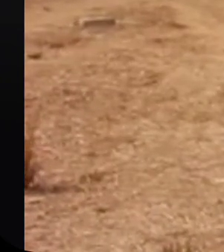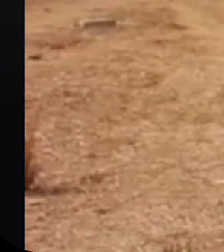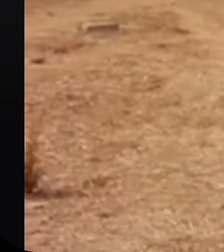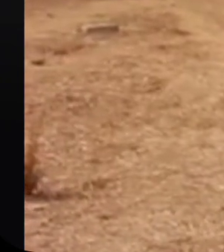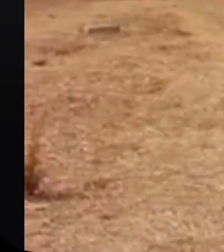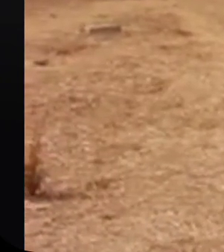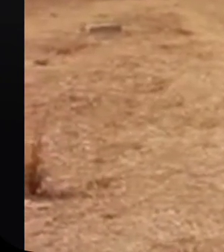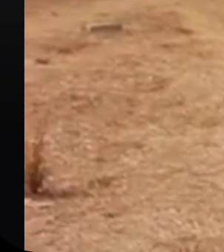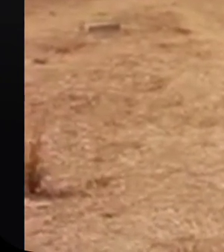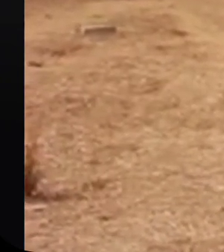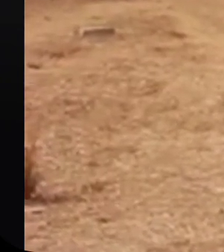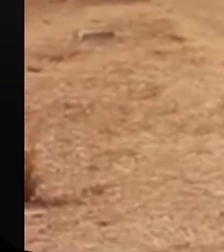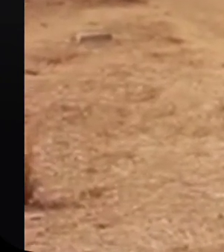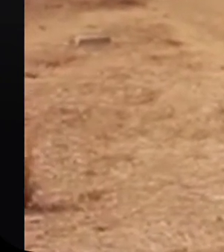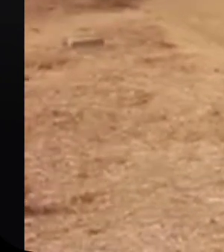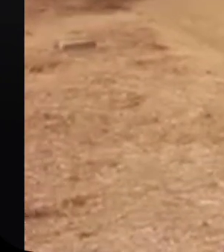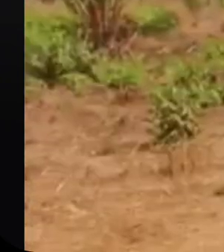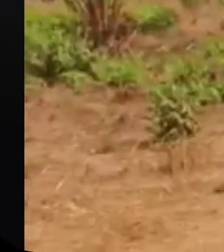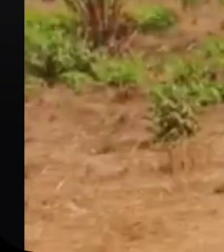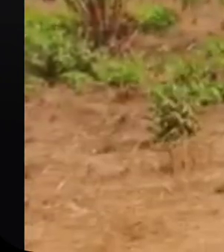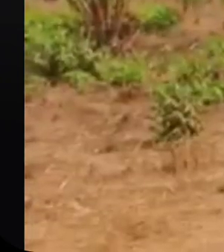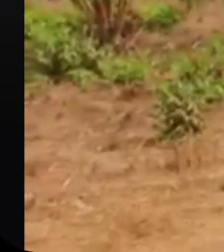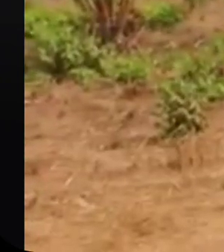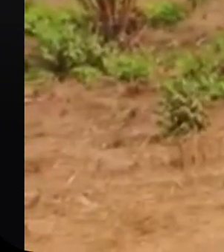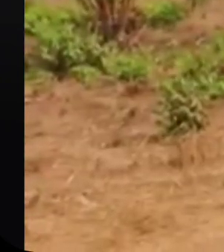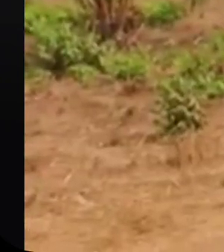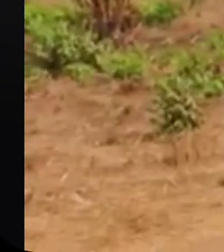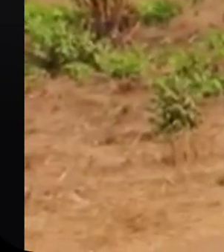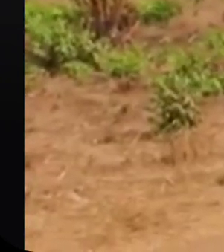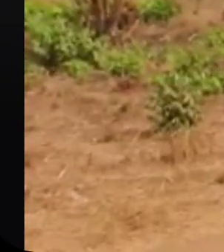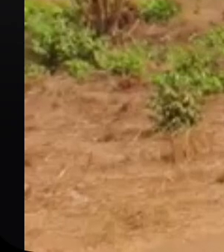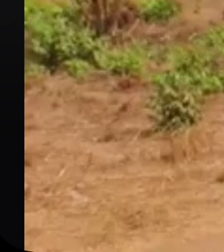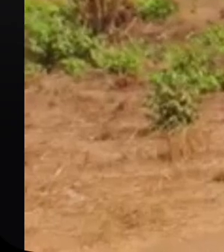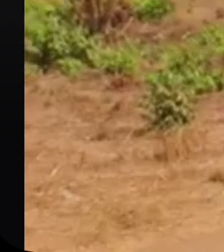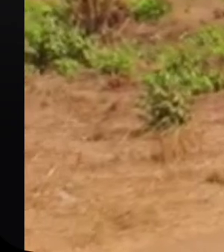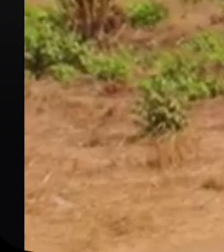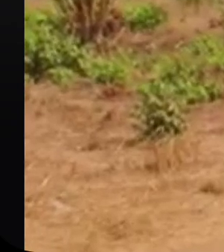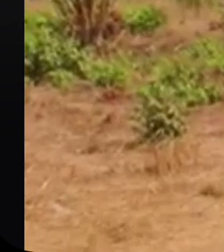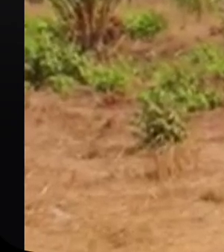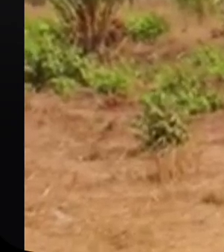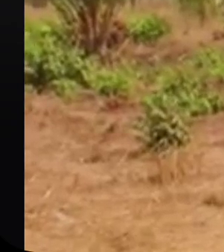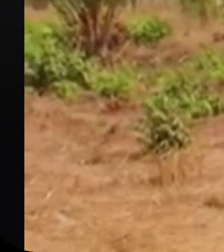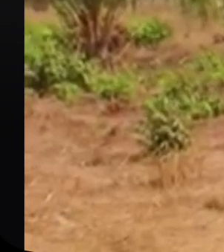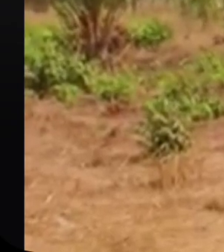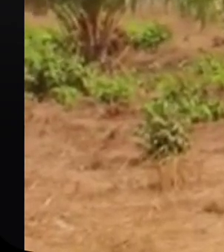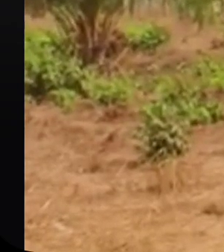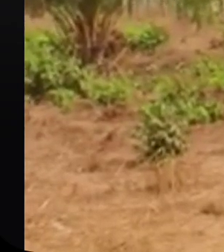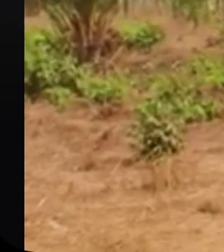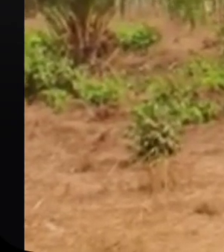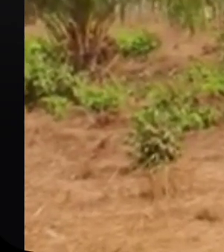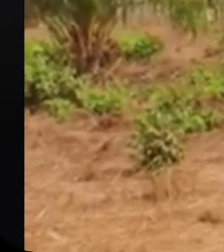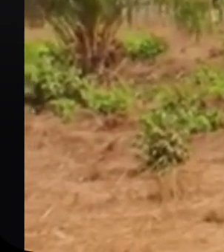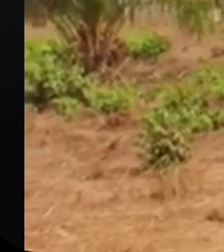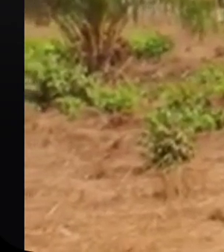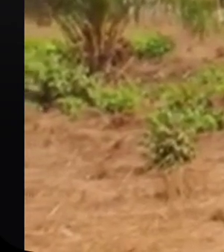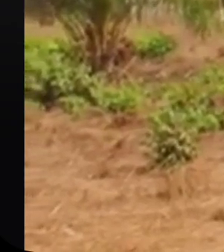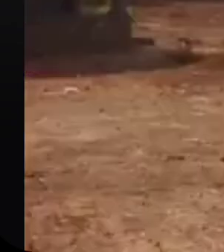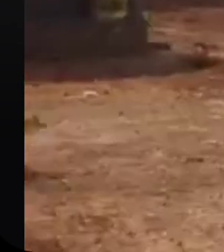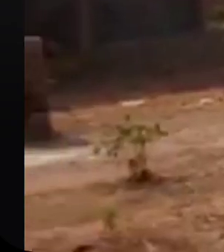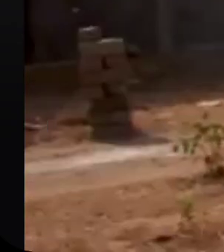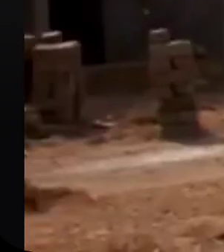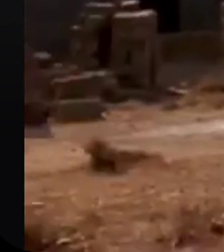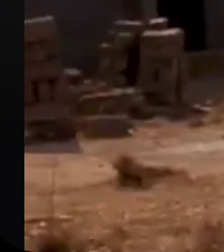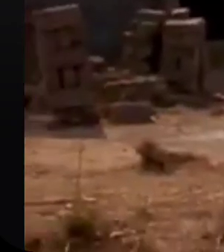Chicha. KDC preschool that is Salone. While let them look some of them laws there, let them change on their Sunday, and not for change it because on it still is full.